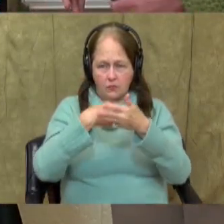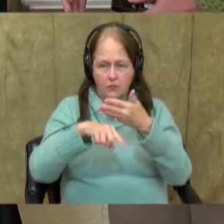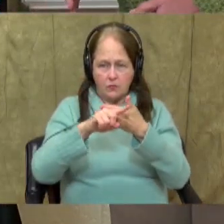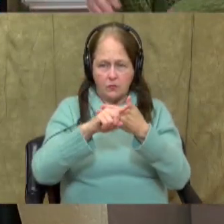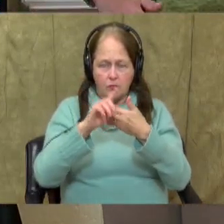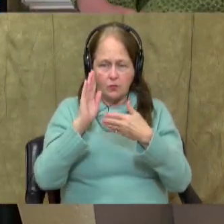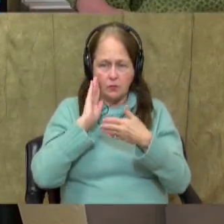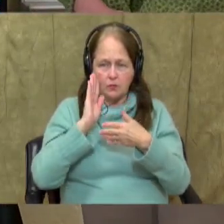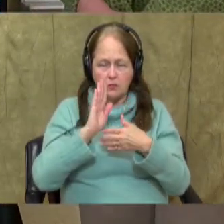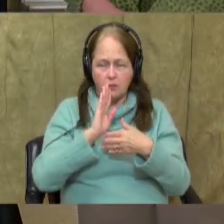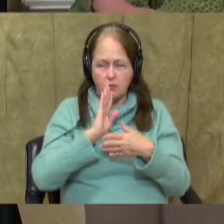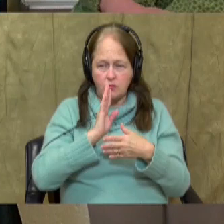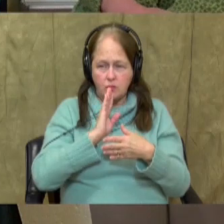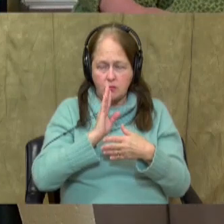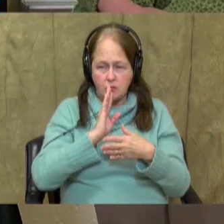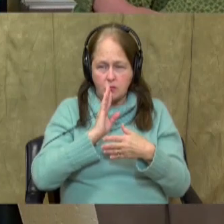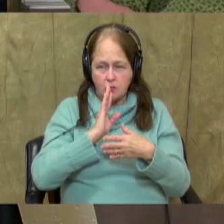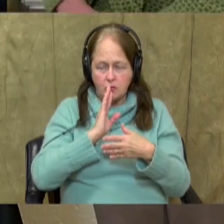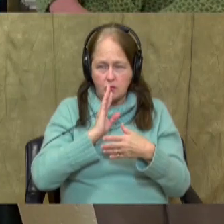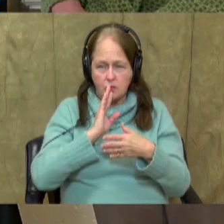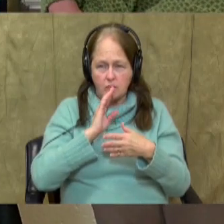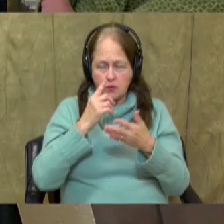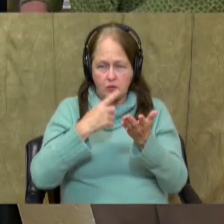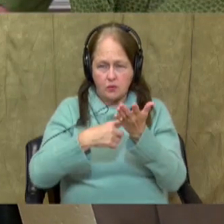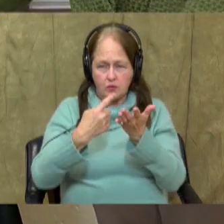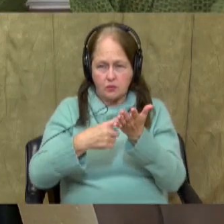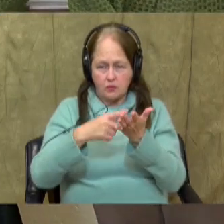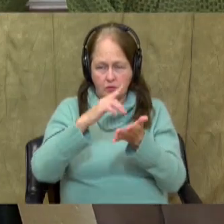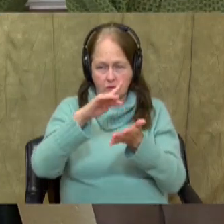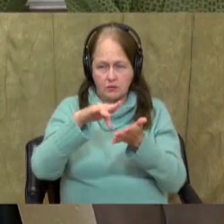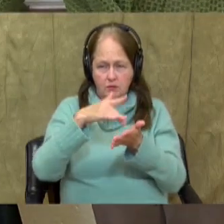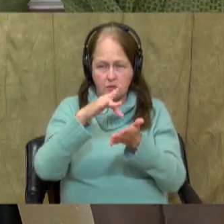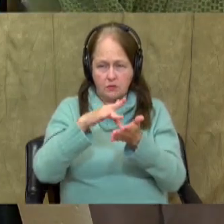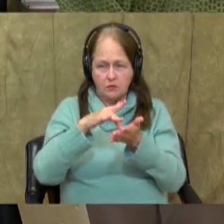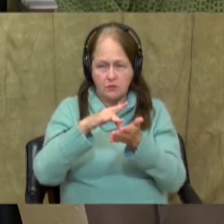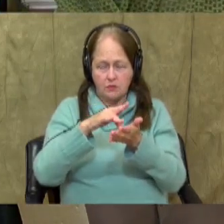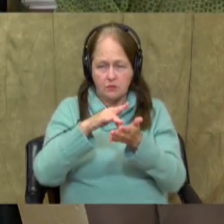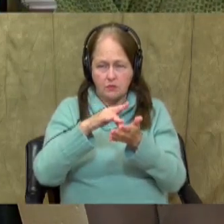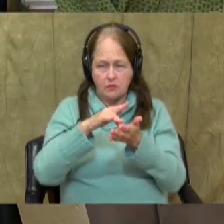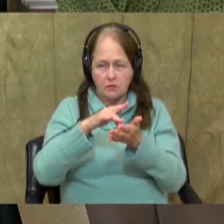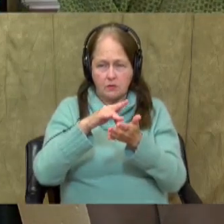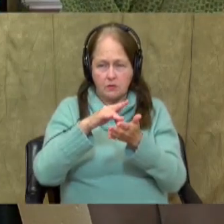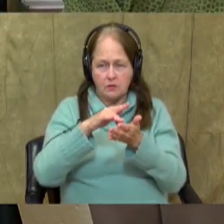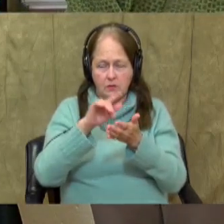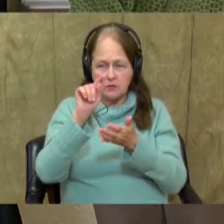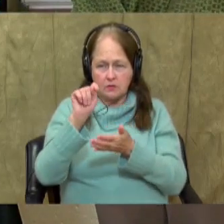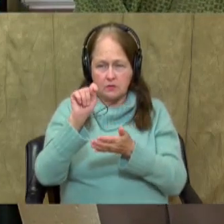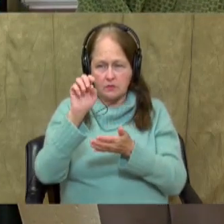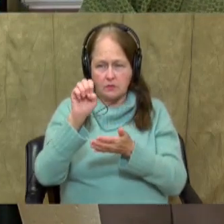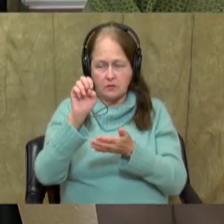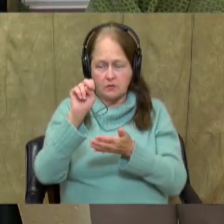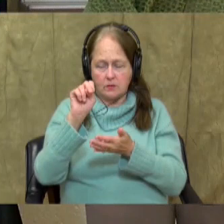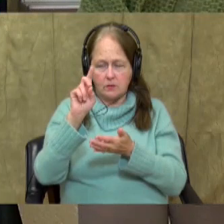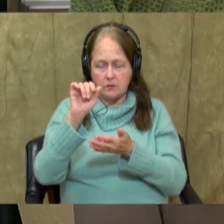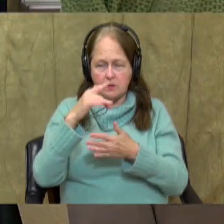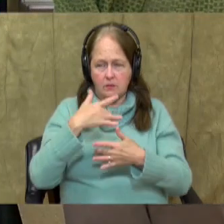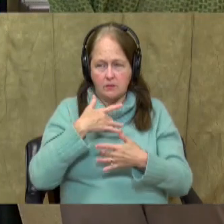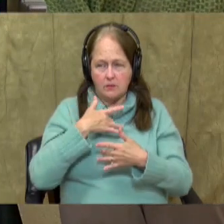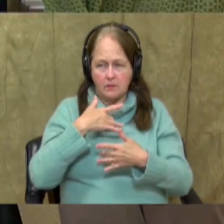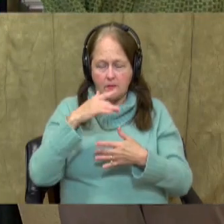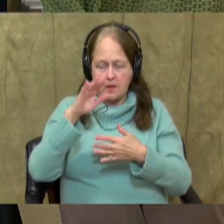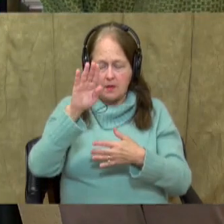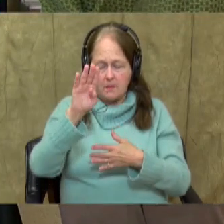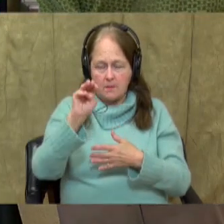Next week, we will be discussing central tendency. Another big word, and what that actually means is mean,